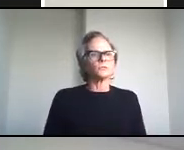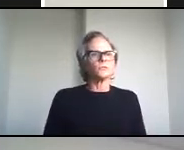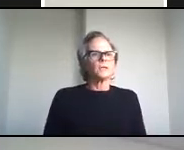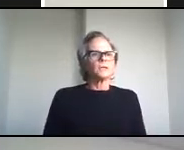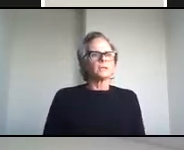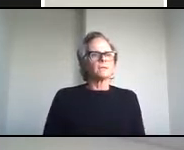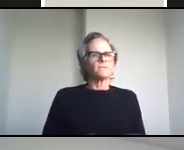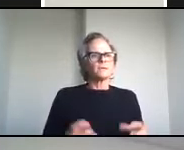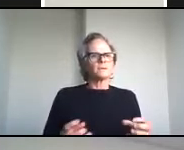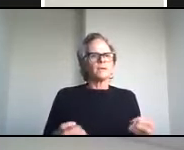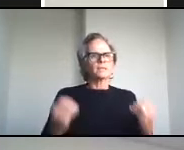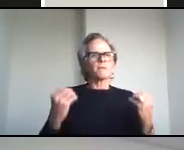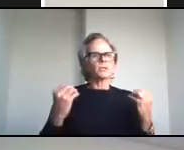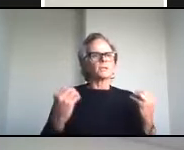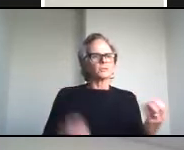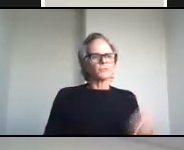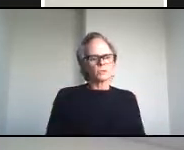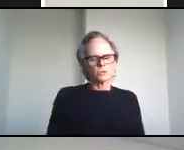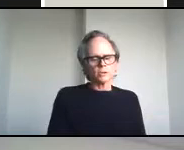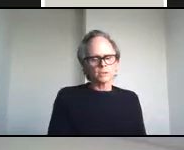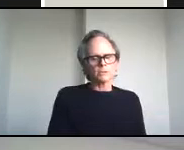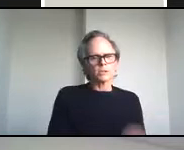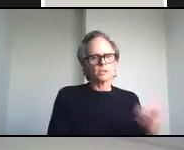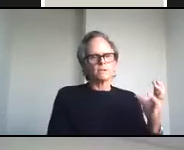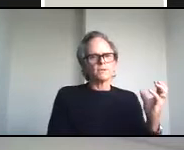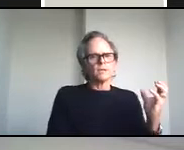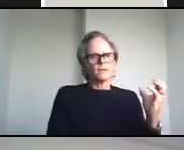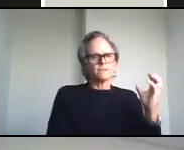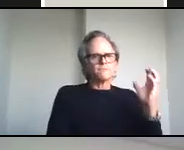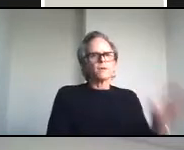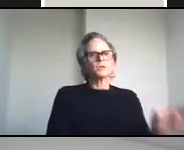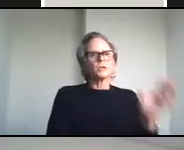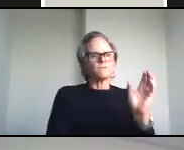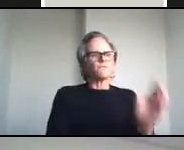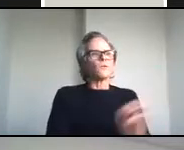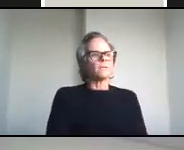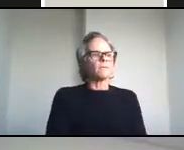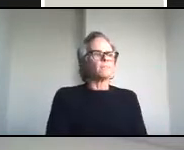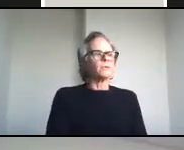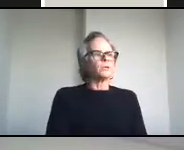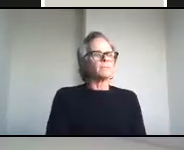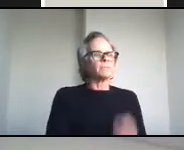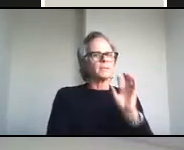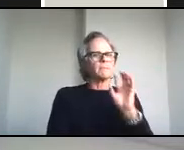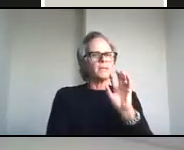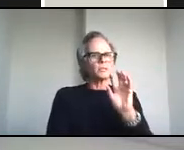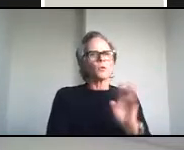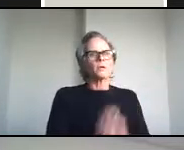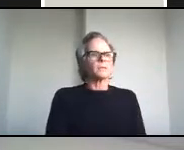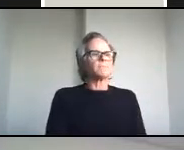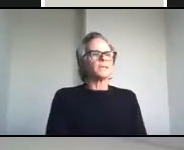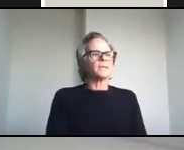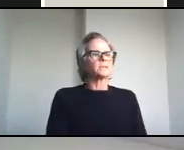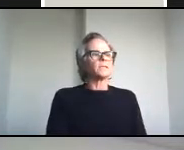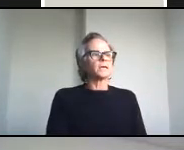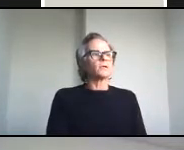consistency to kind of an expression of structure, an expression of the function and form of the building being its